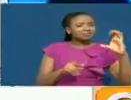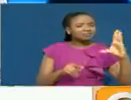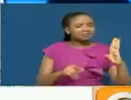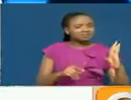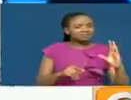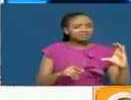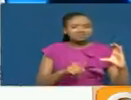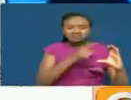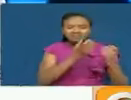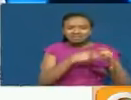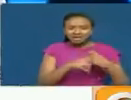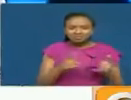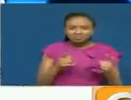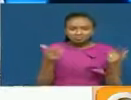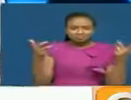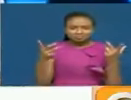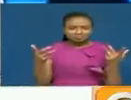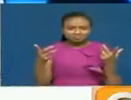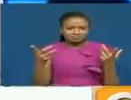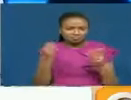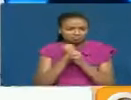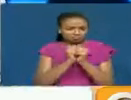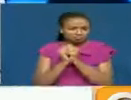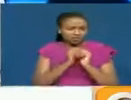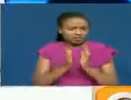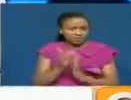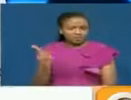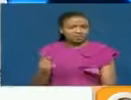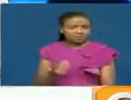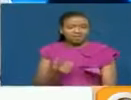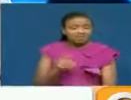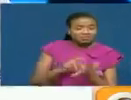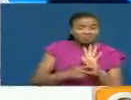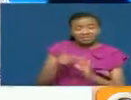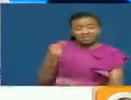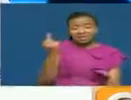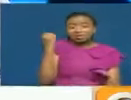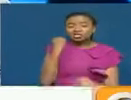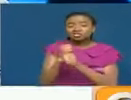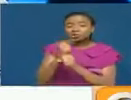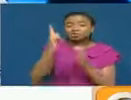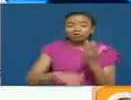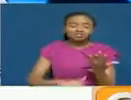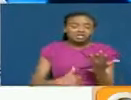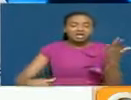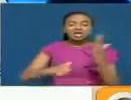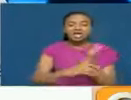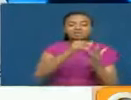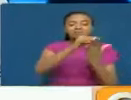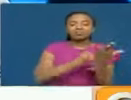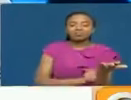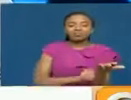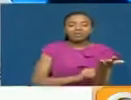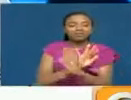on a serious note, really, is that all the EACC can do with regards to ensuring adherence to Chapter 6 of our